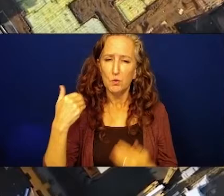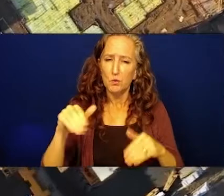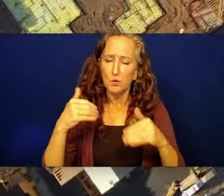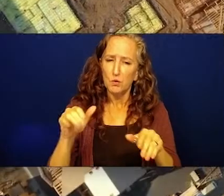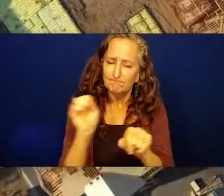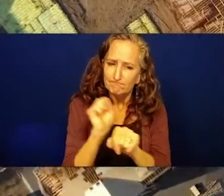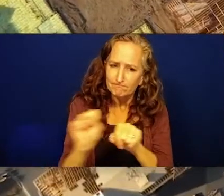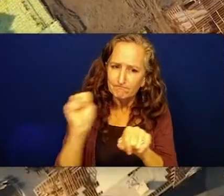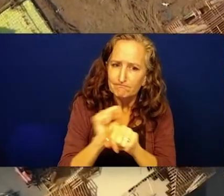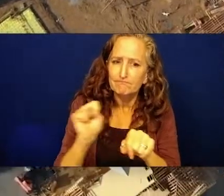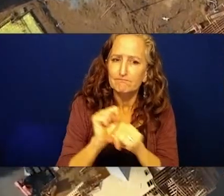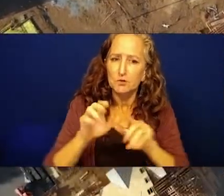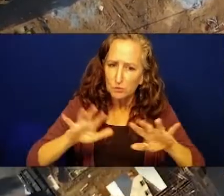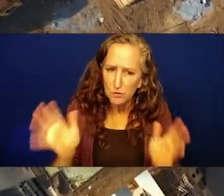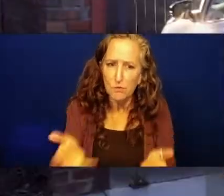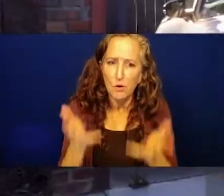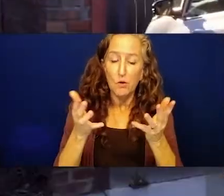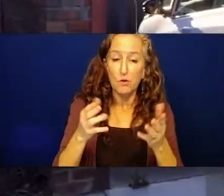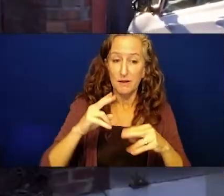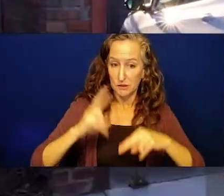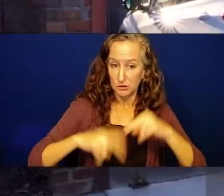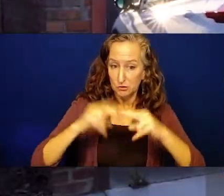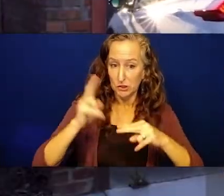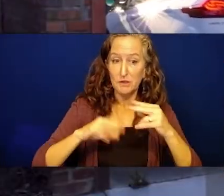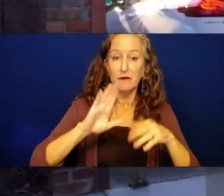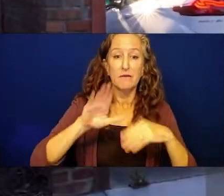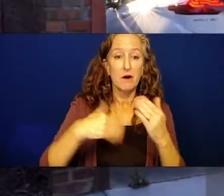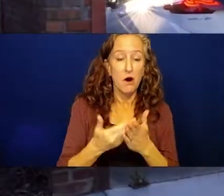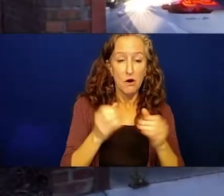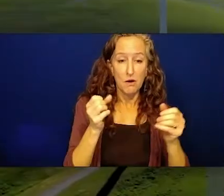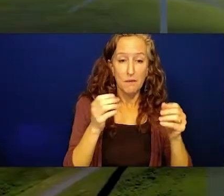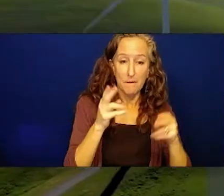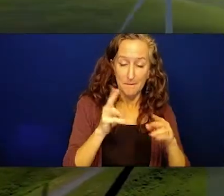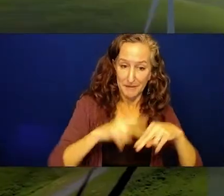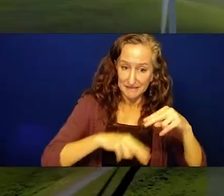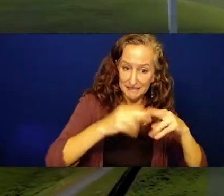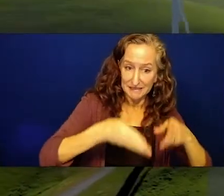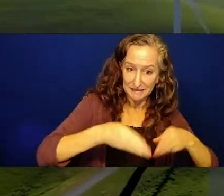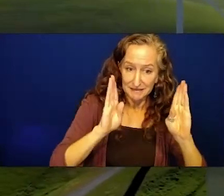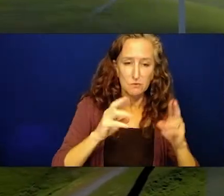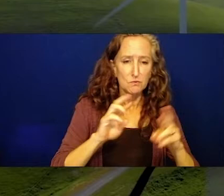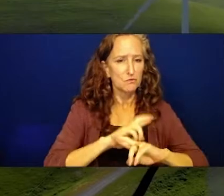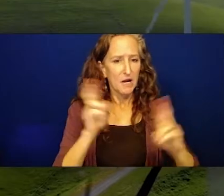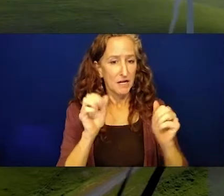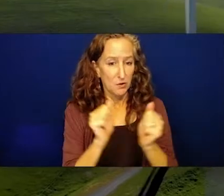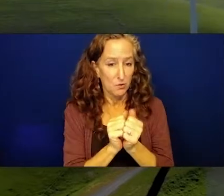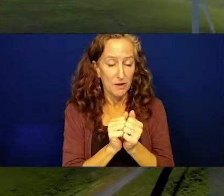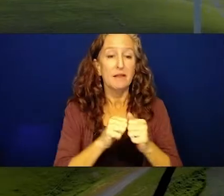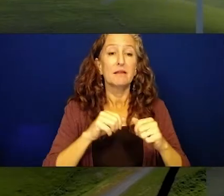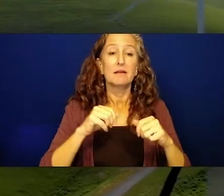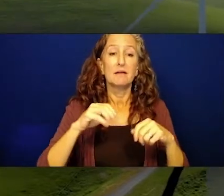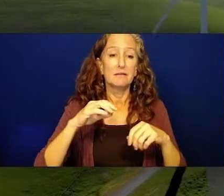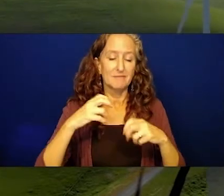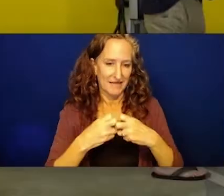to promote the construction of all-electric and electric vehicle-ready buildings. Because the electricity sourced by these agencies